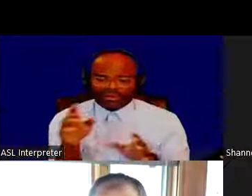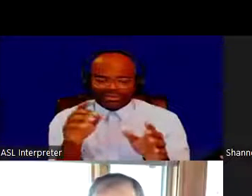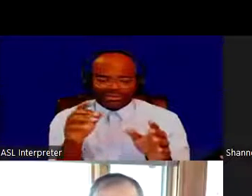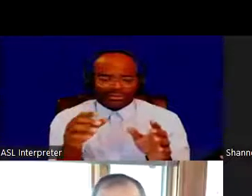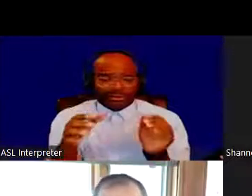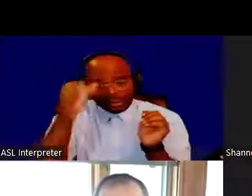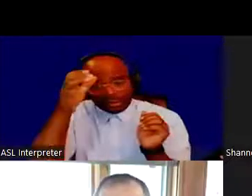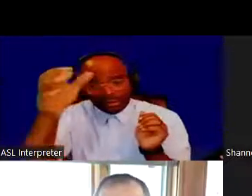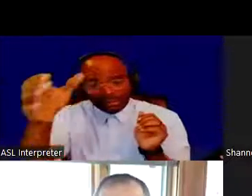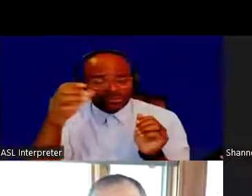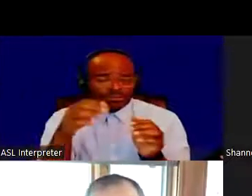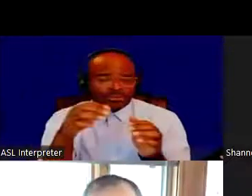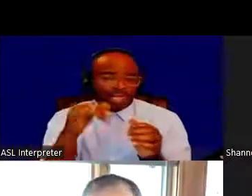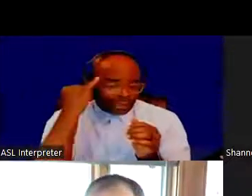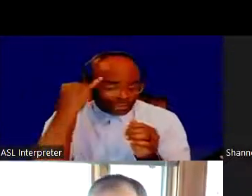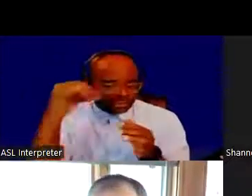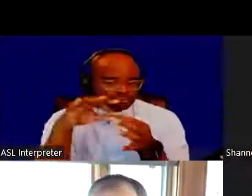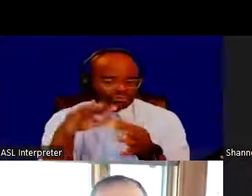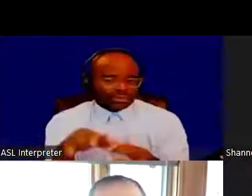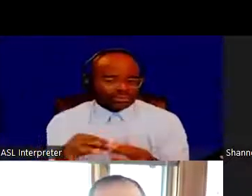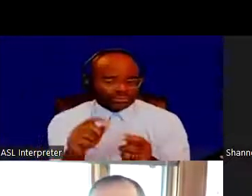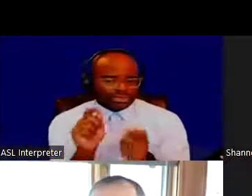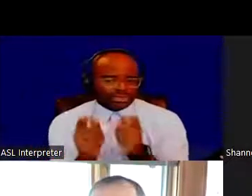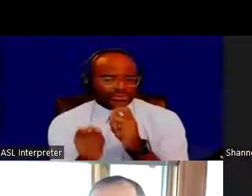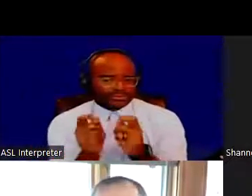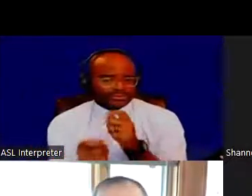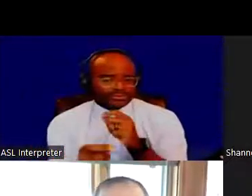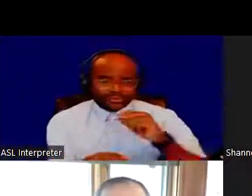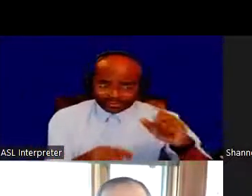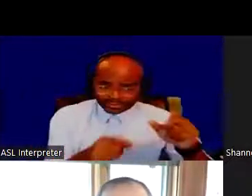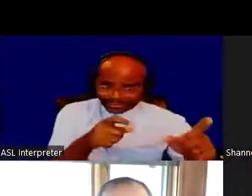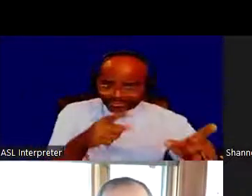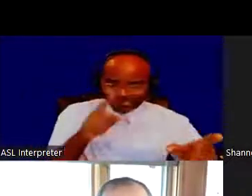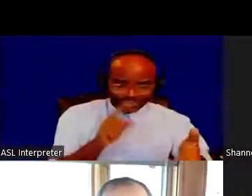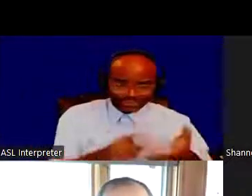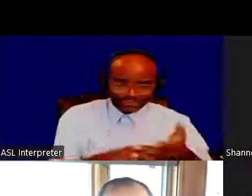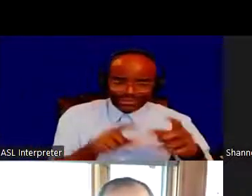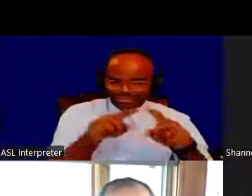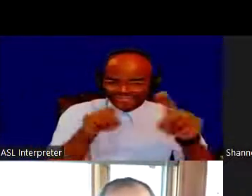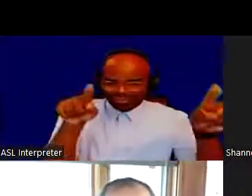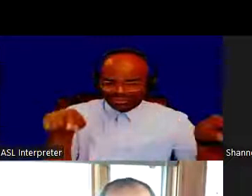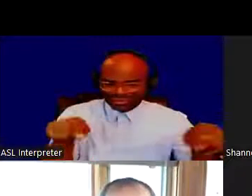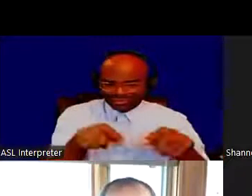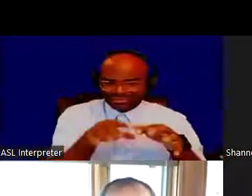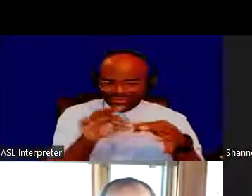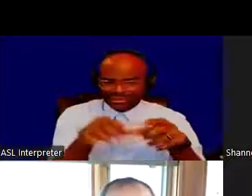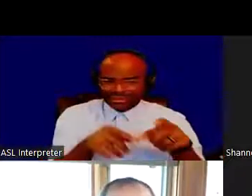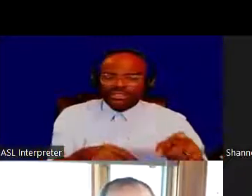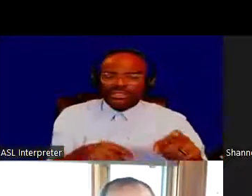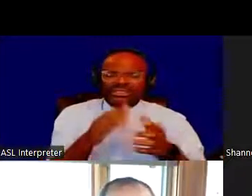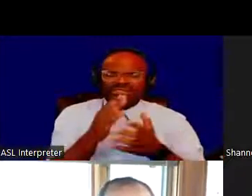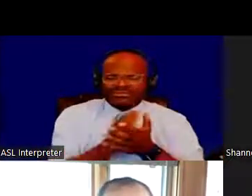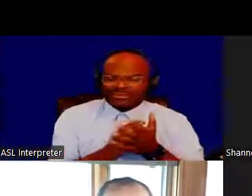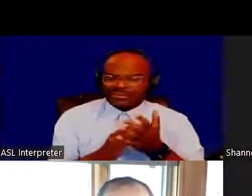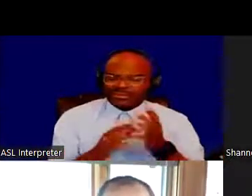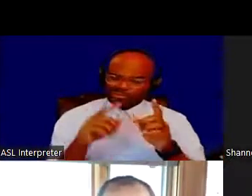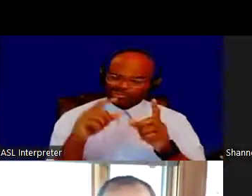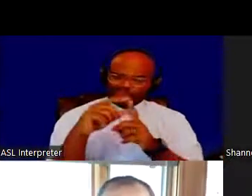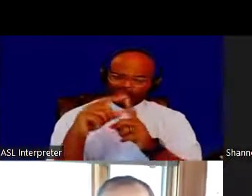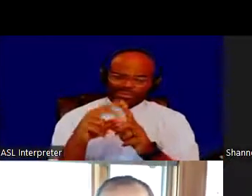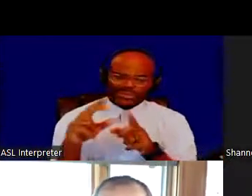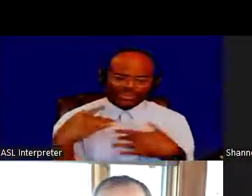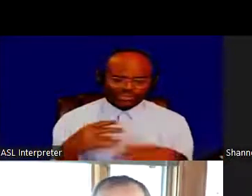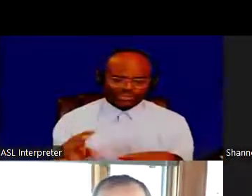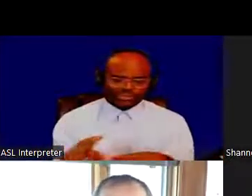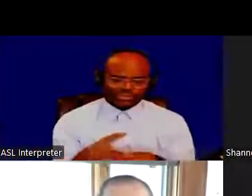ideas. You see the graphic over here on the screen. This gets at some of the terminology we use when we construct